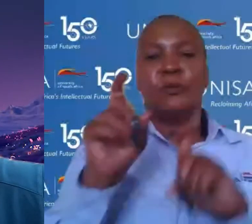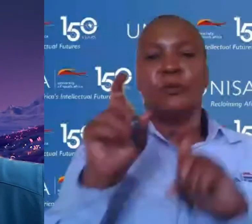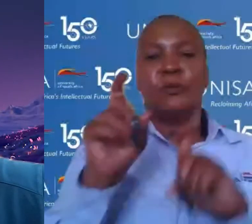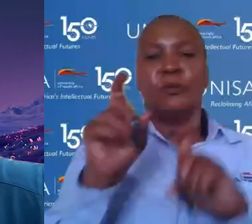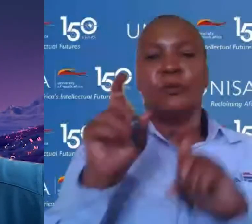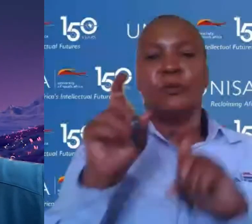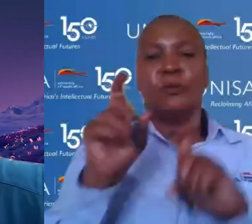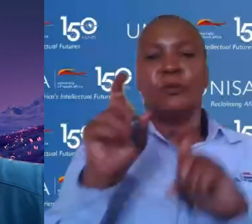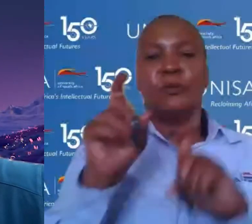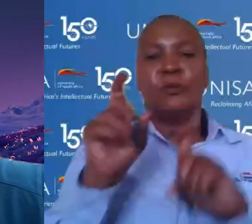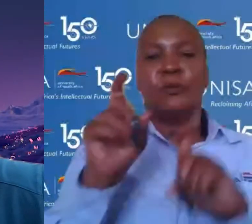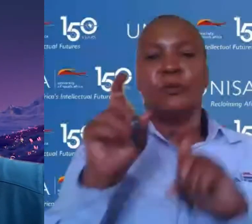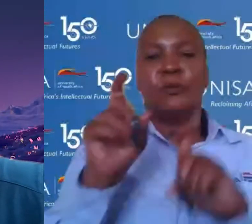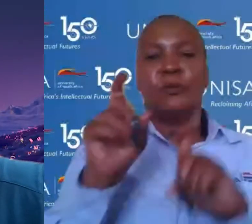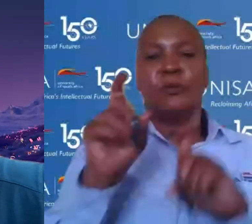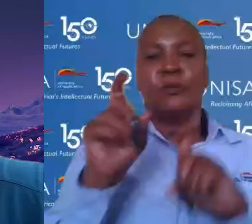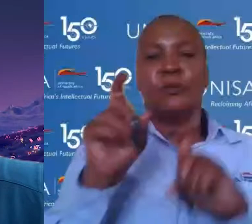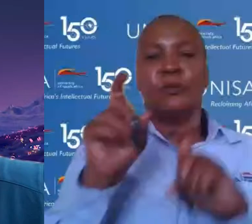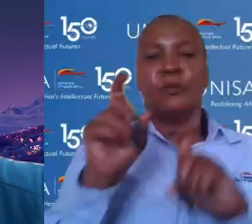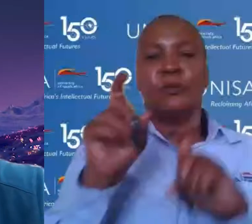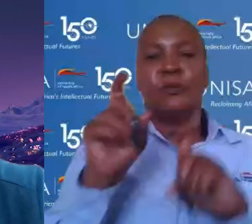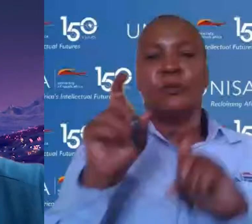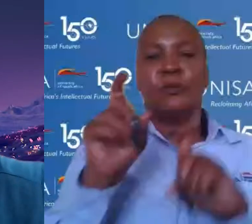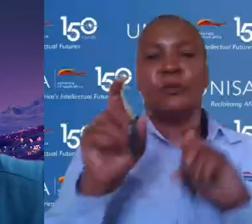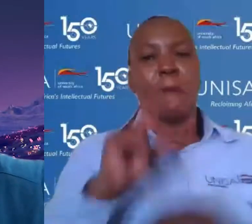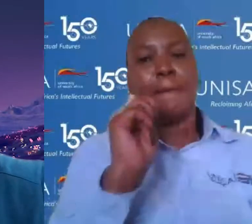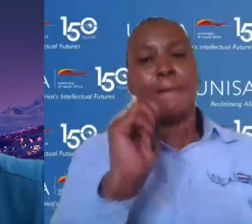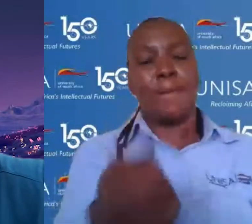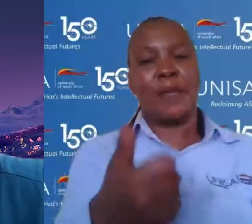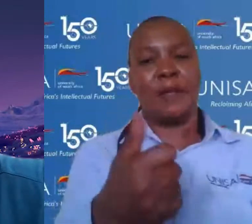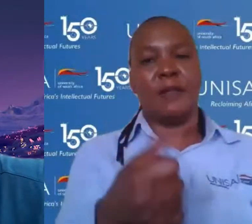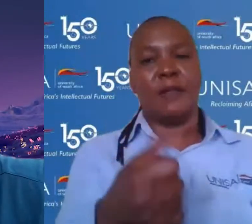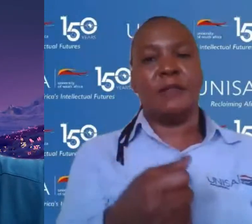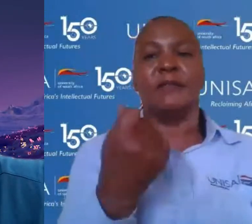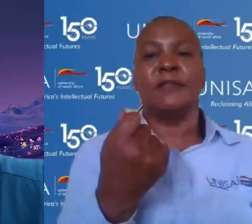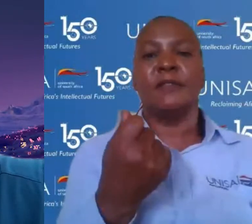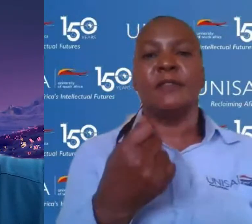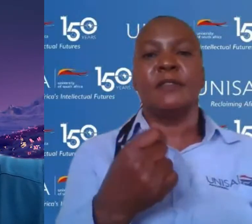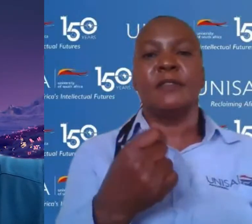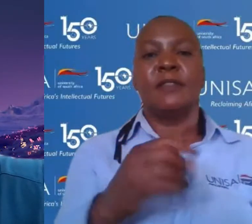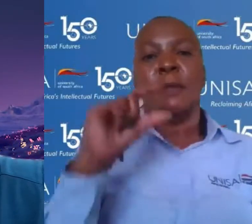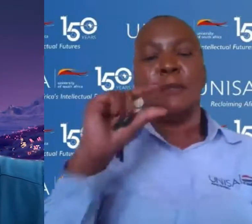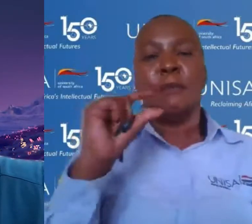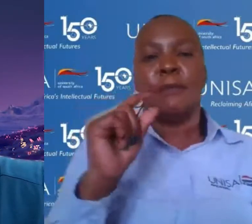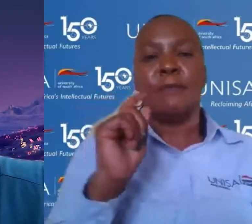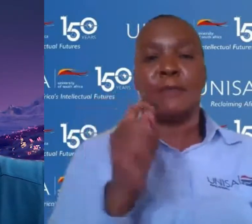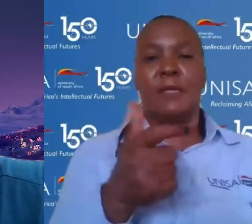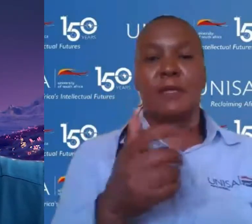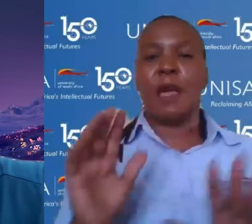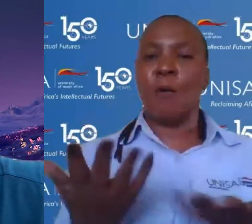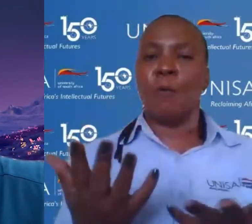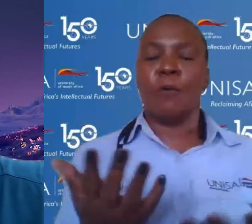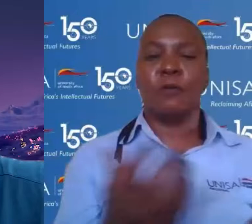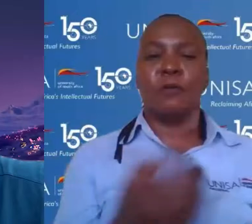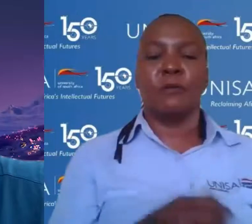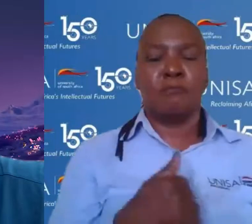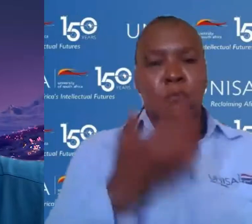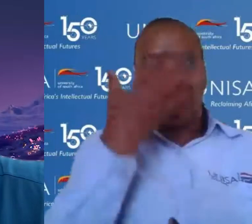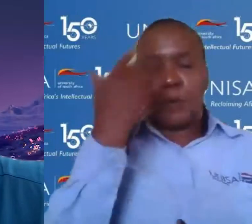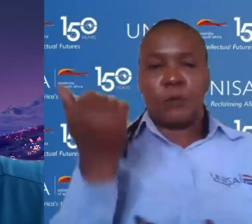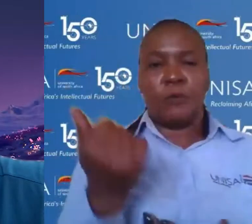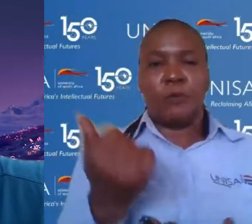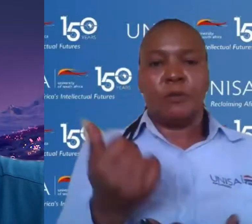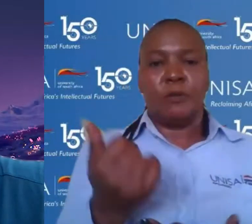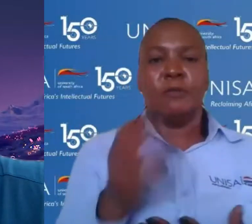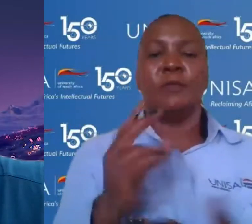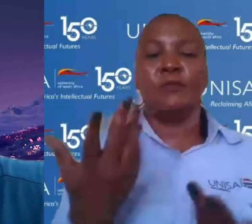How do I check if I paid the minimum fees? I think this one I am not sure, but if you are able